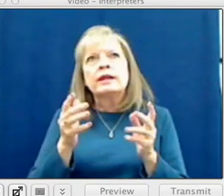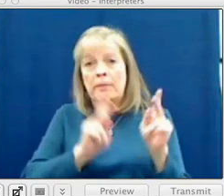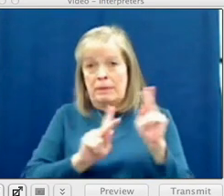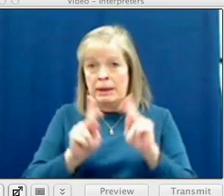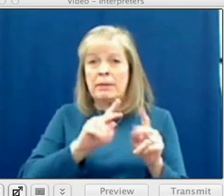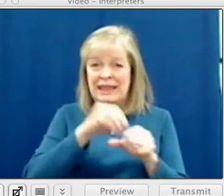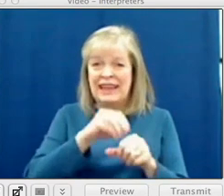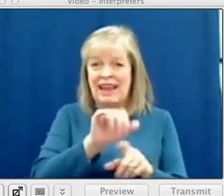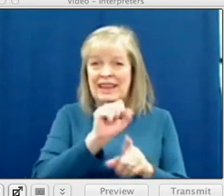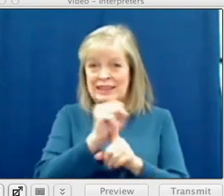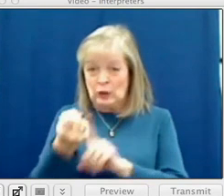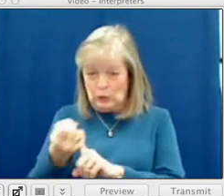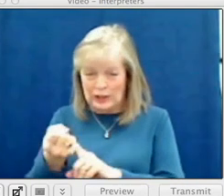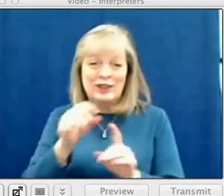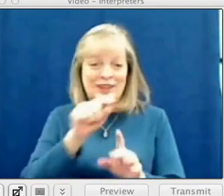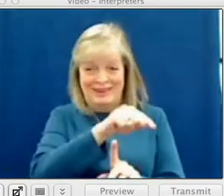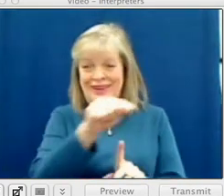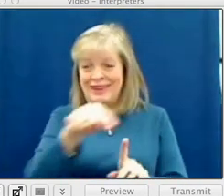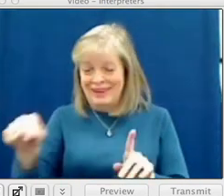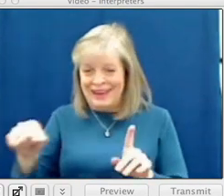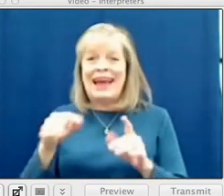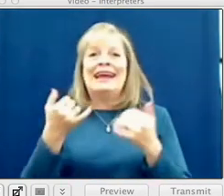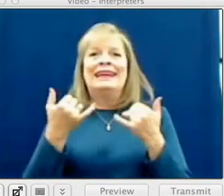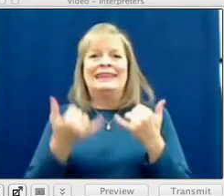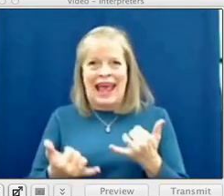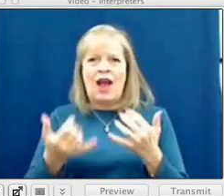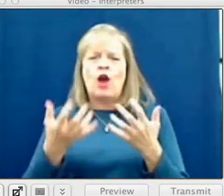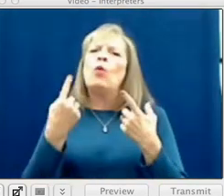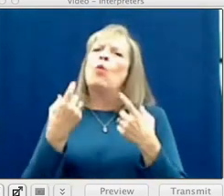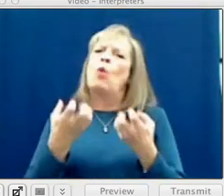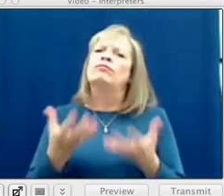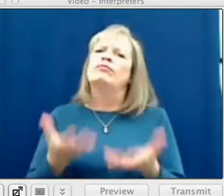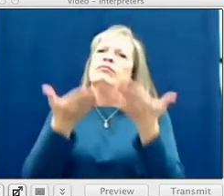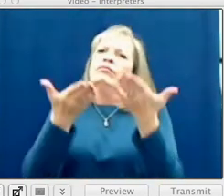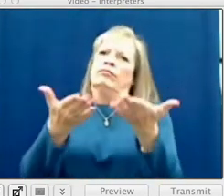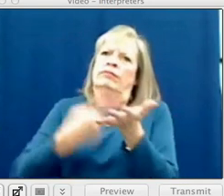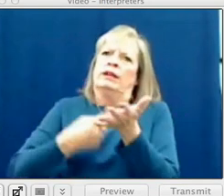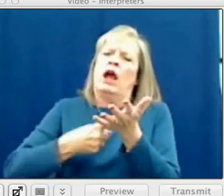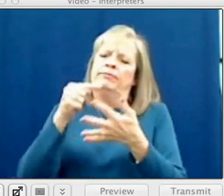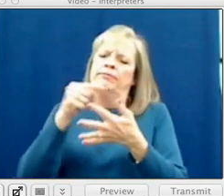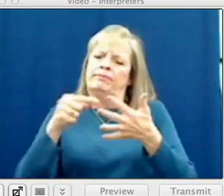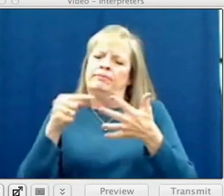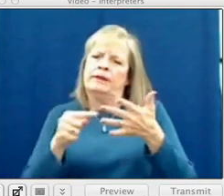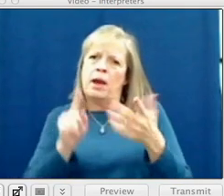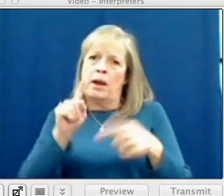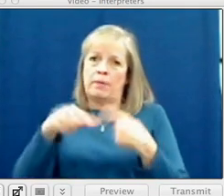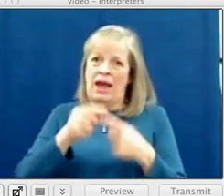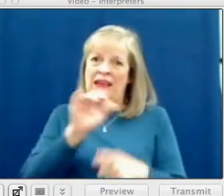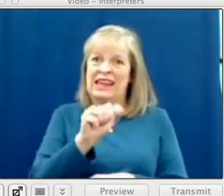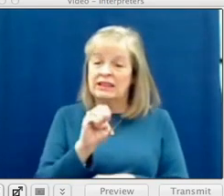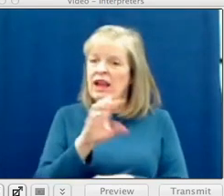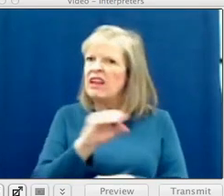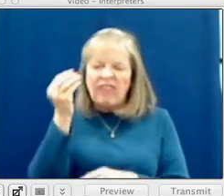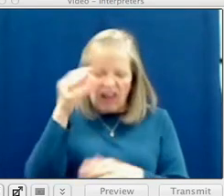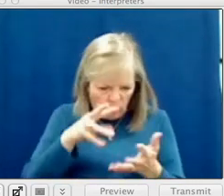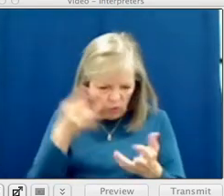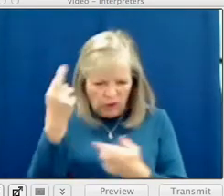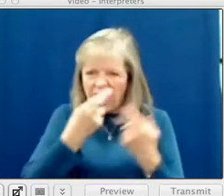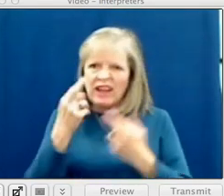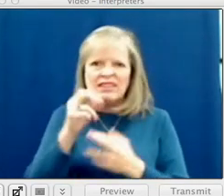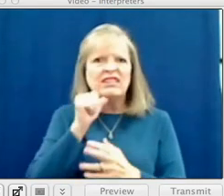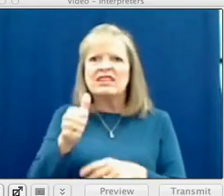merely presenting a case. This first example is showing that interpreters really don't know how to talk about